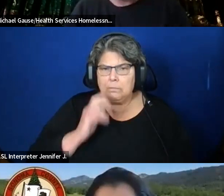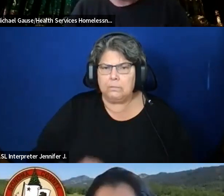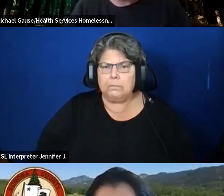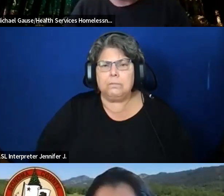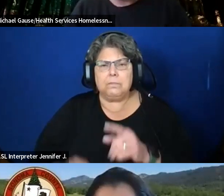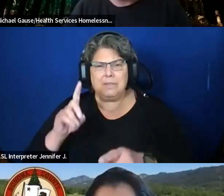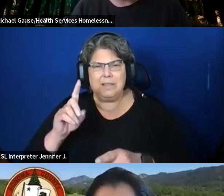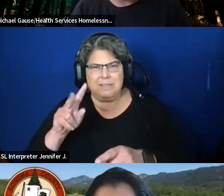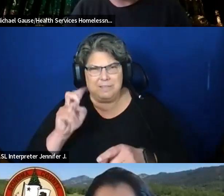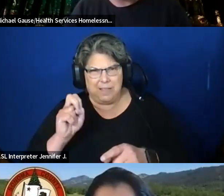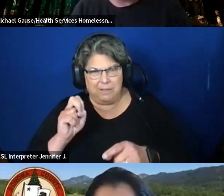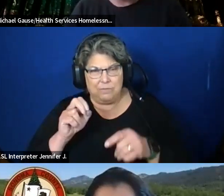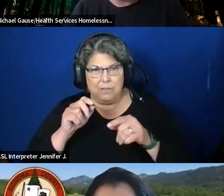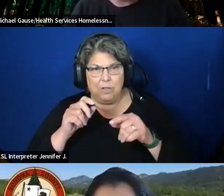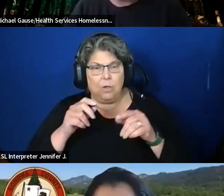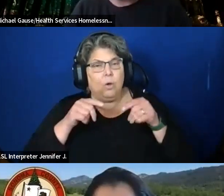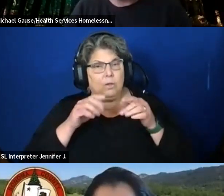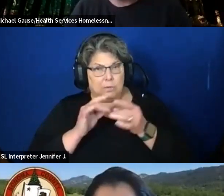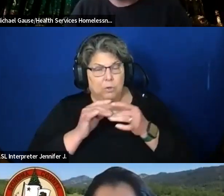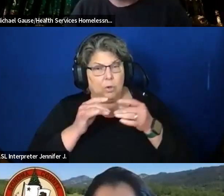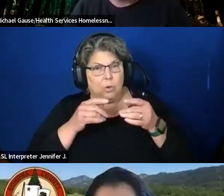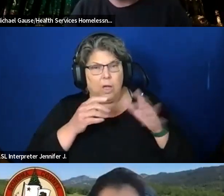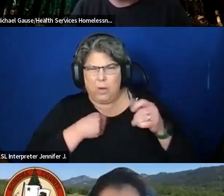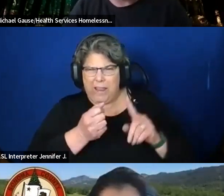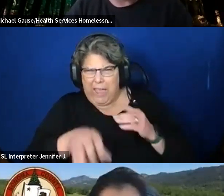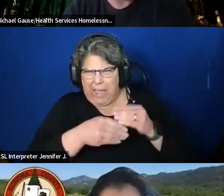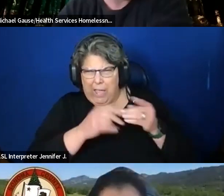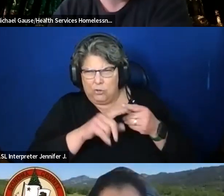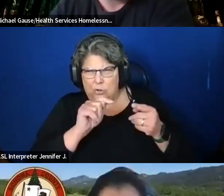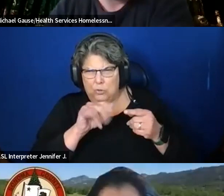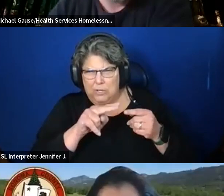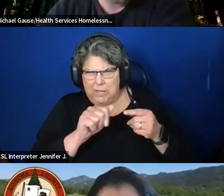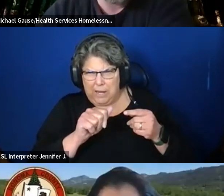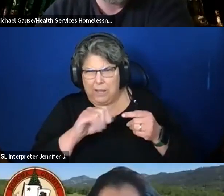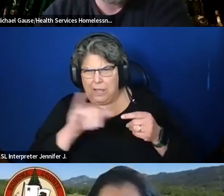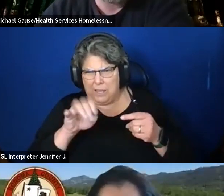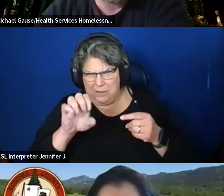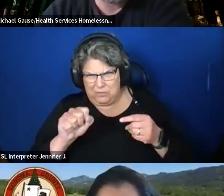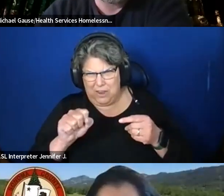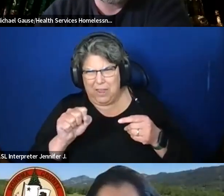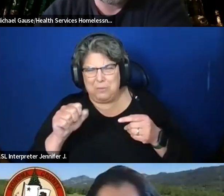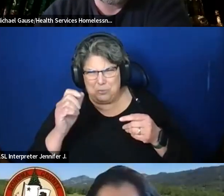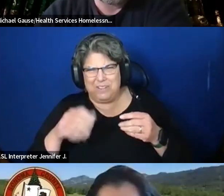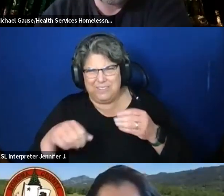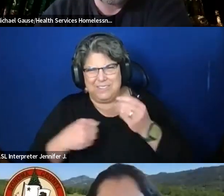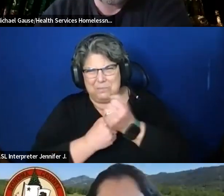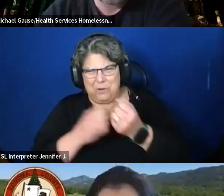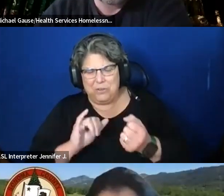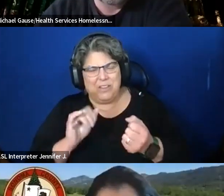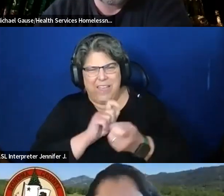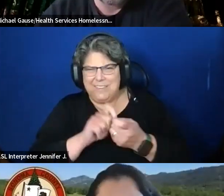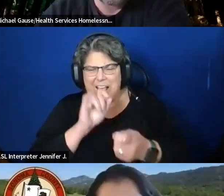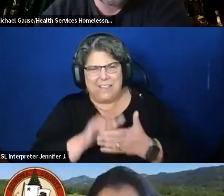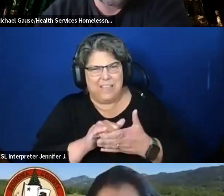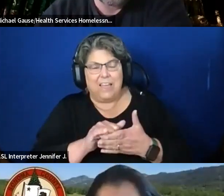As you're looking, Paul, when I expand on what Tina said, because James and Nasim here will verify exactly that it